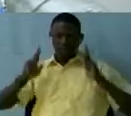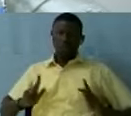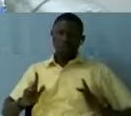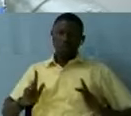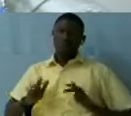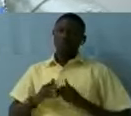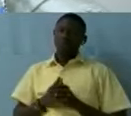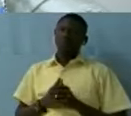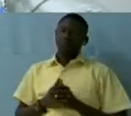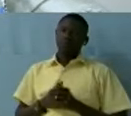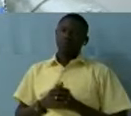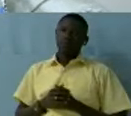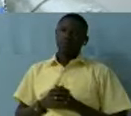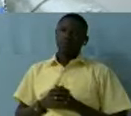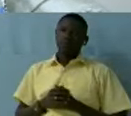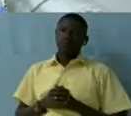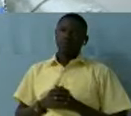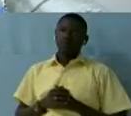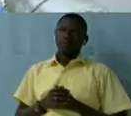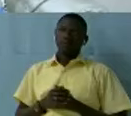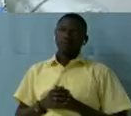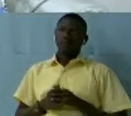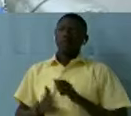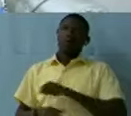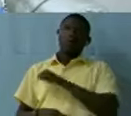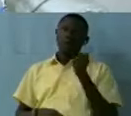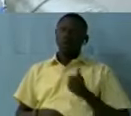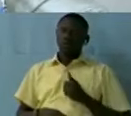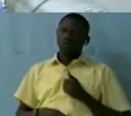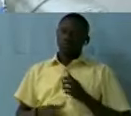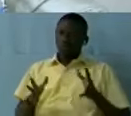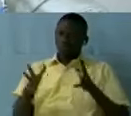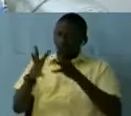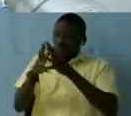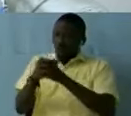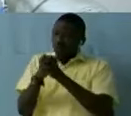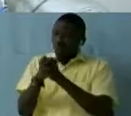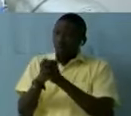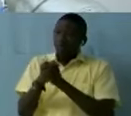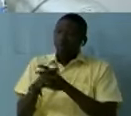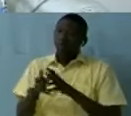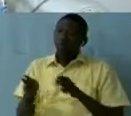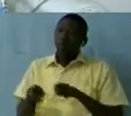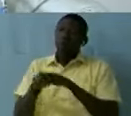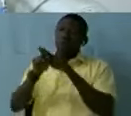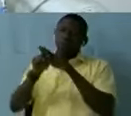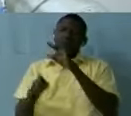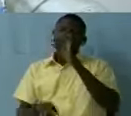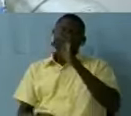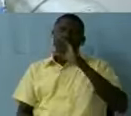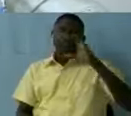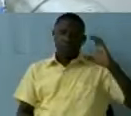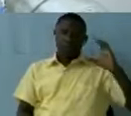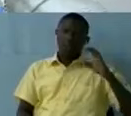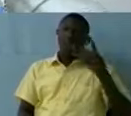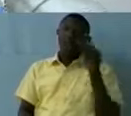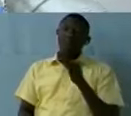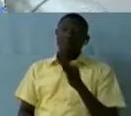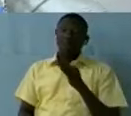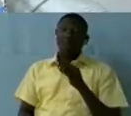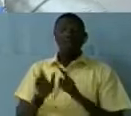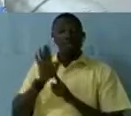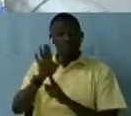bunya and to accord their cooperation to the TRRC if they are asked. Pour ici son